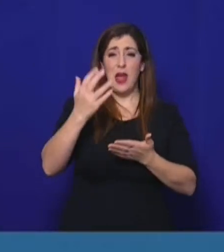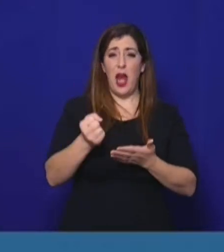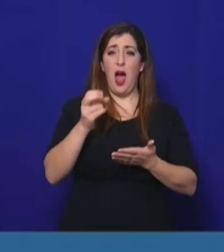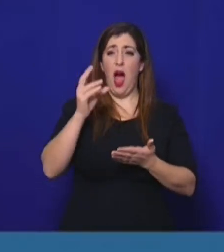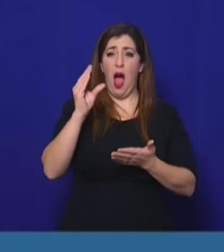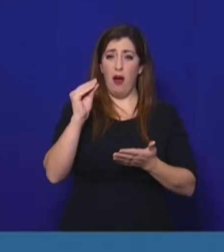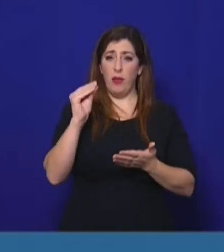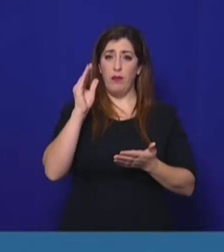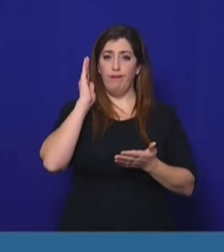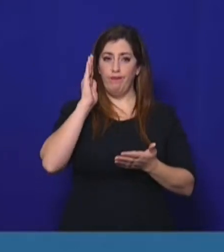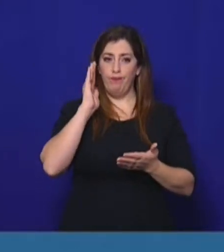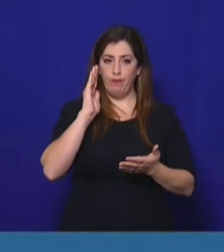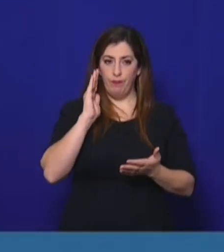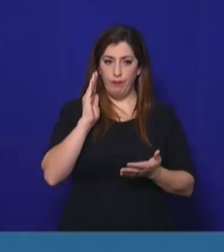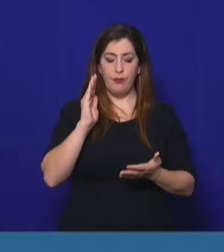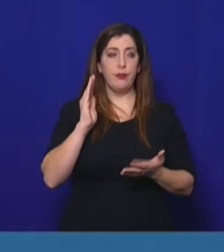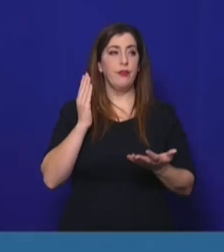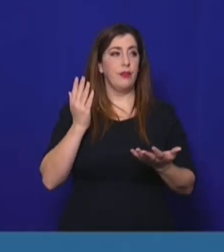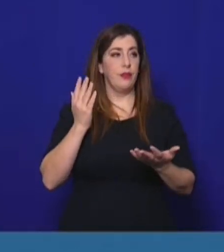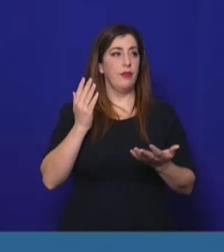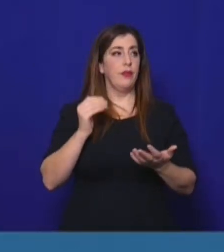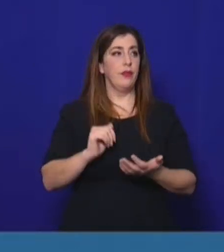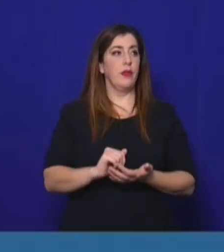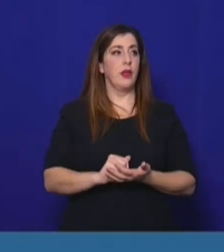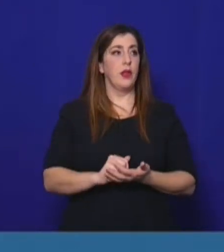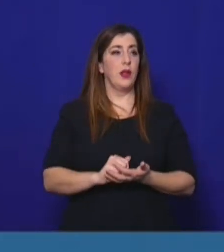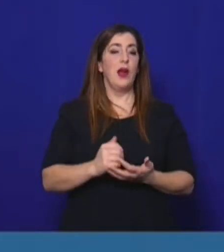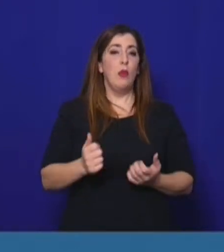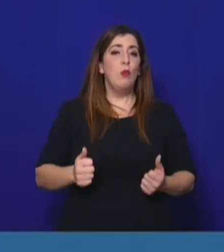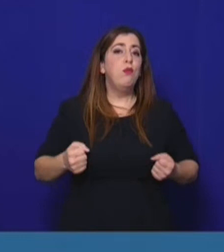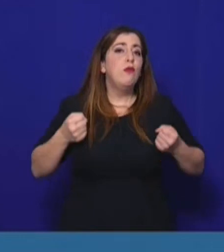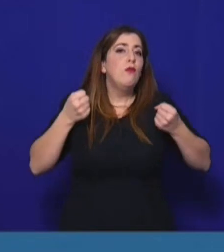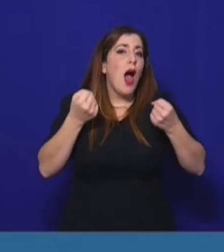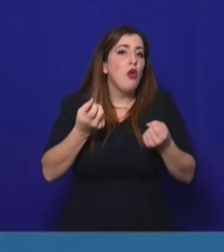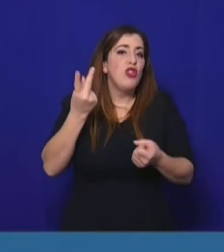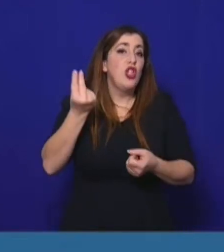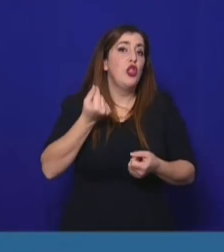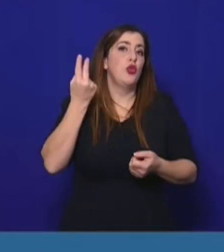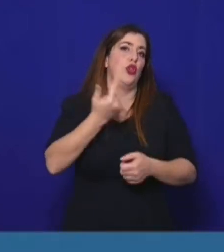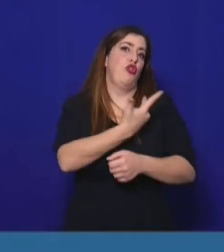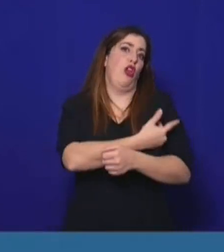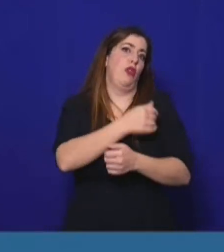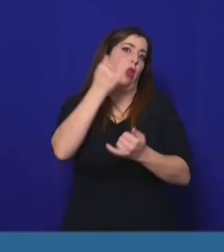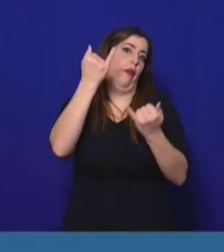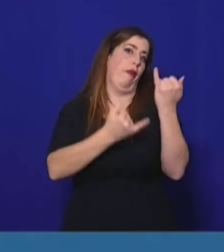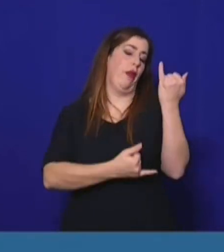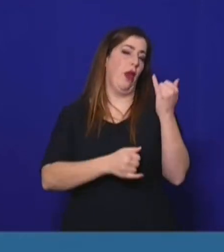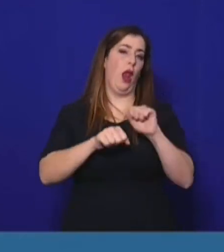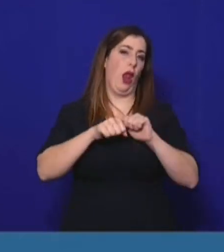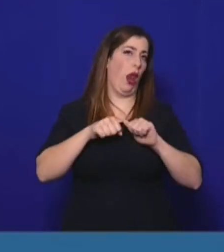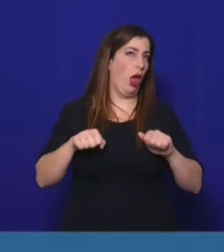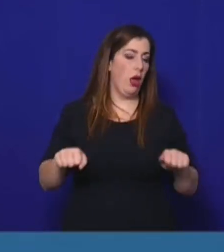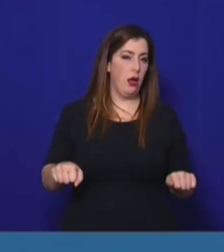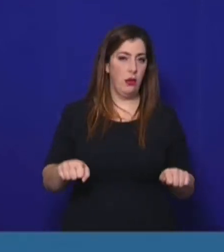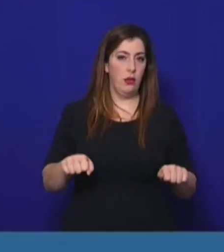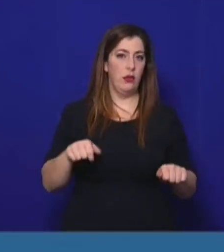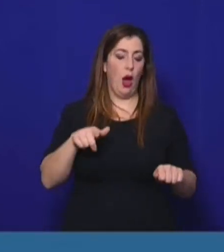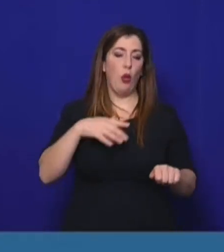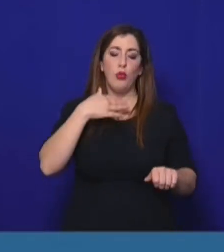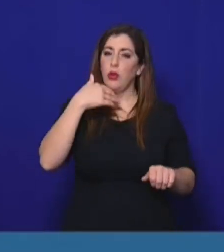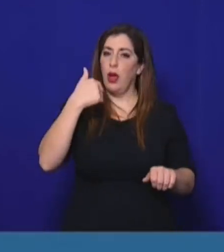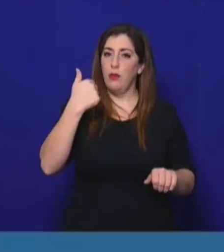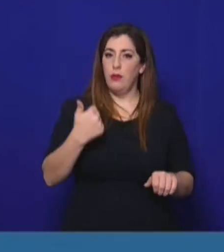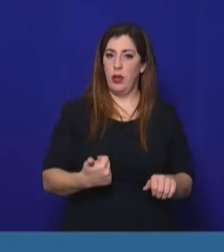regolatorji tal-Ewropa wkoll biex tippruvawx tixtru vaccine minn fuq l-internet għaliex dawk huma vaccines li